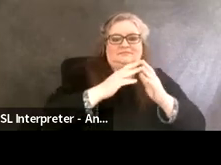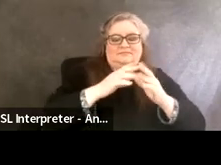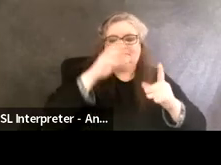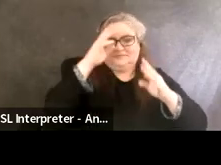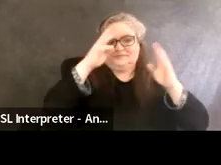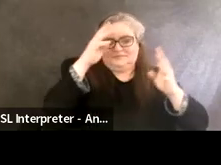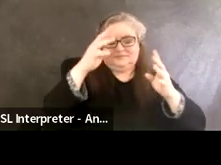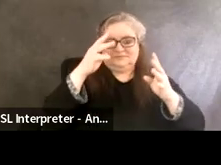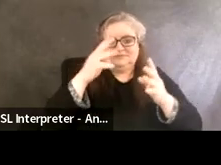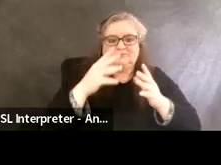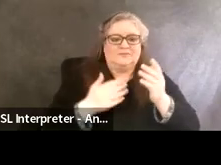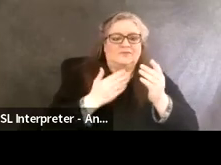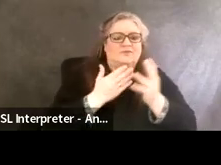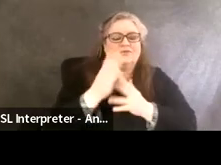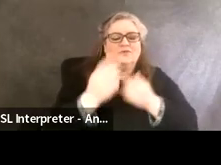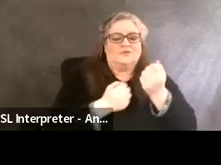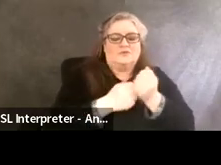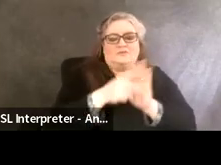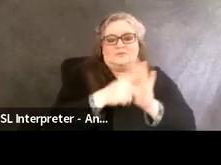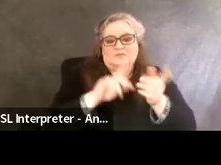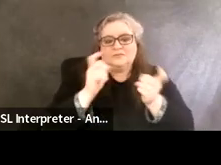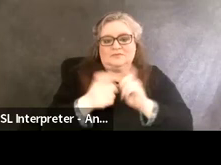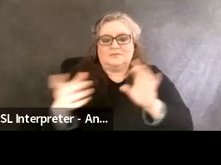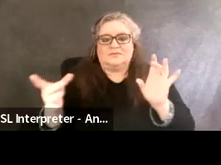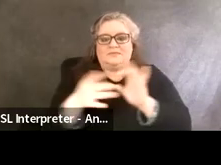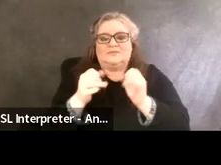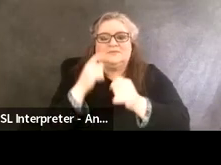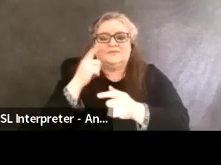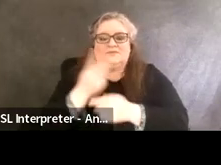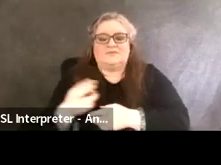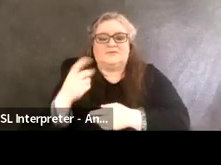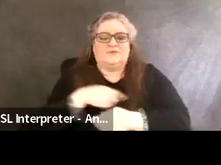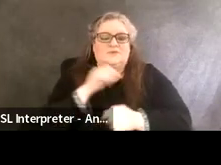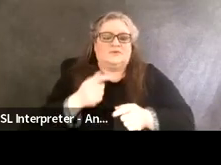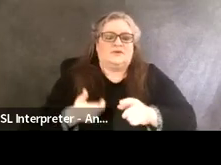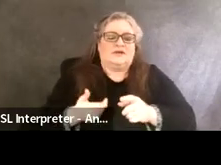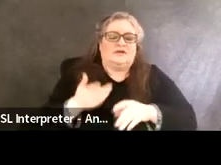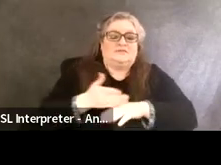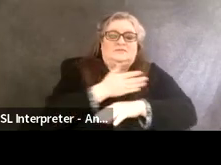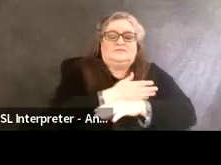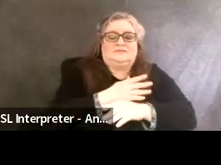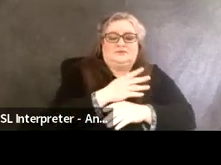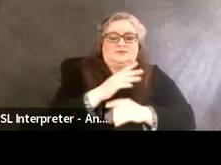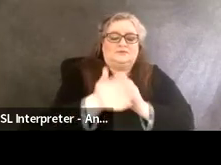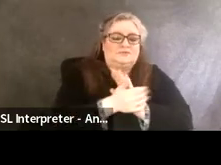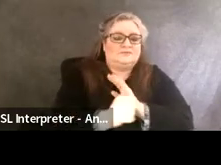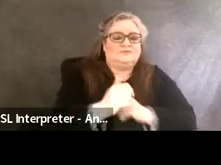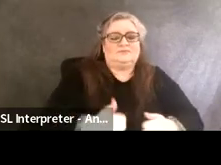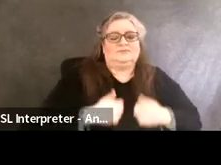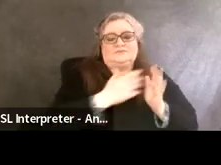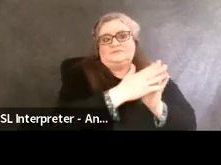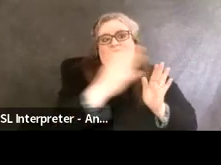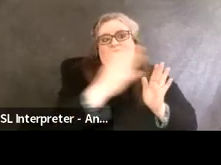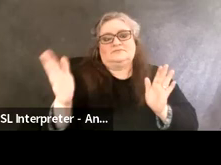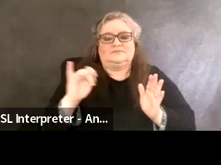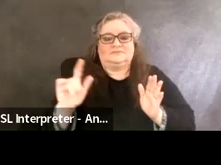through advocacy, policy change, and connection to resources so that we can improve the quality of life in communities across Illinois.